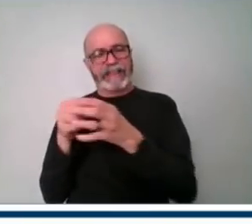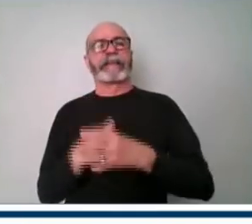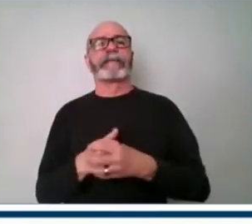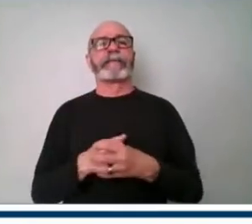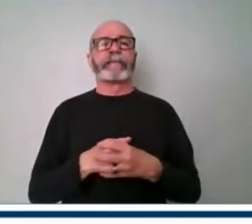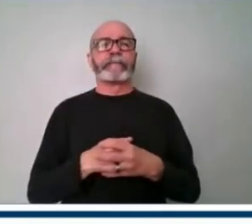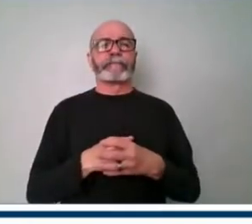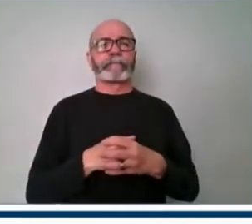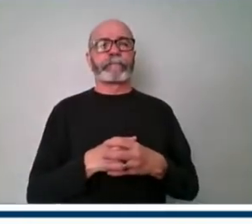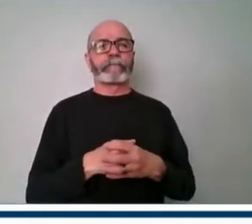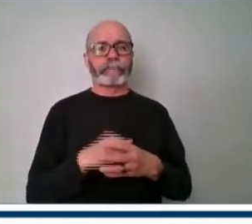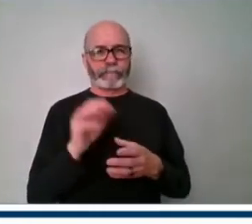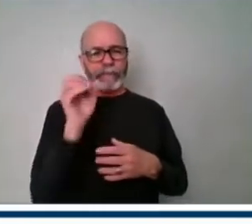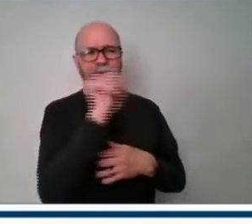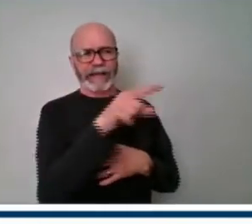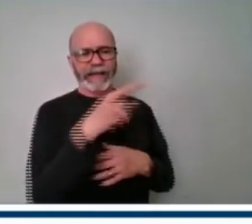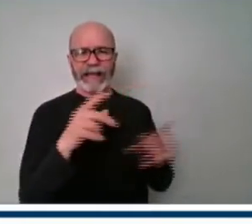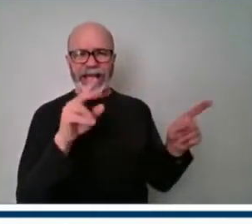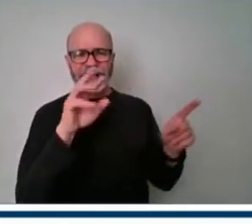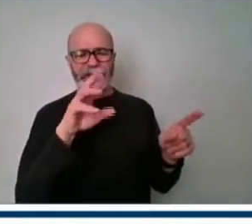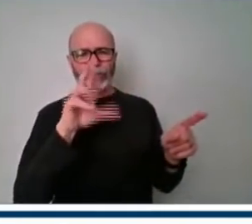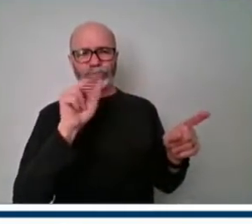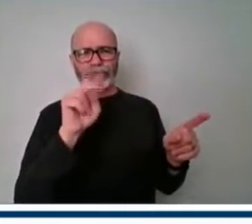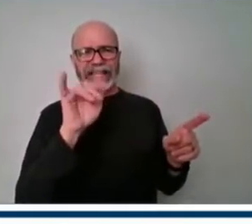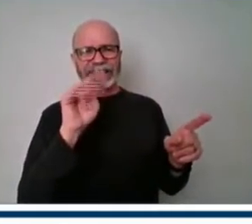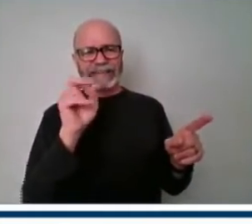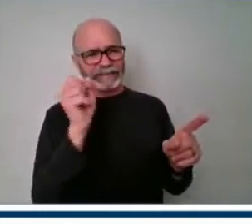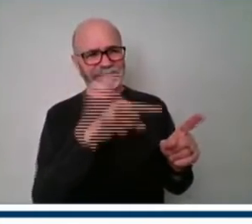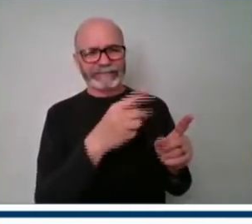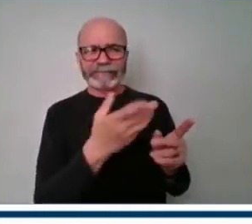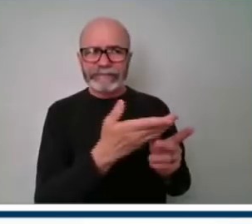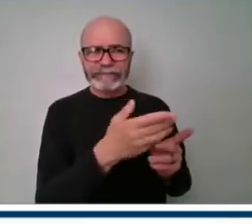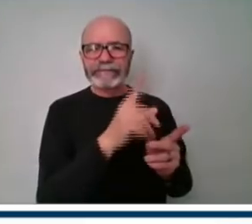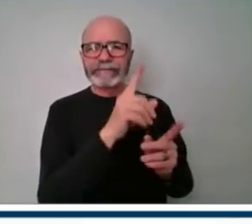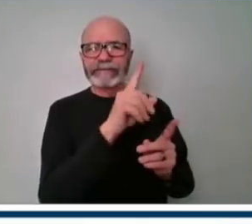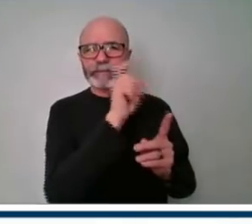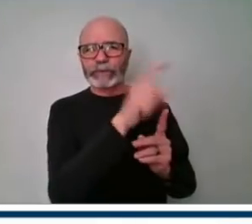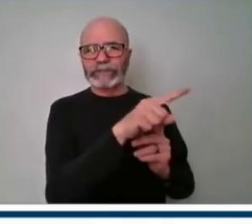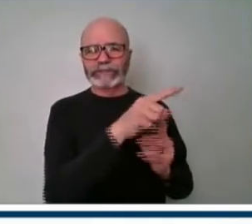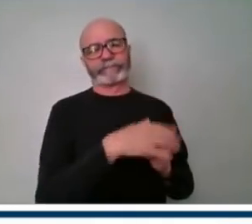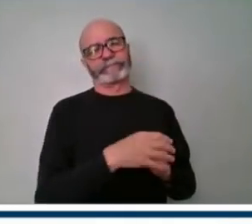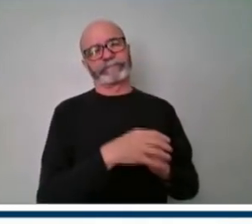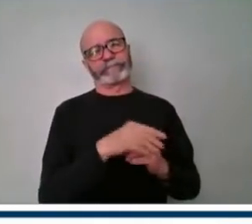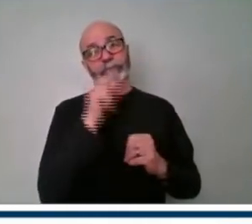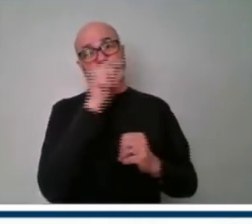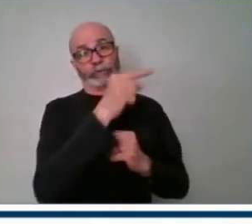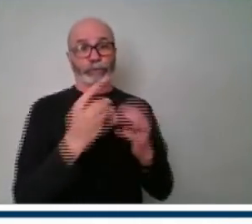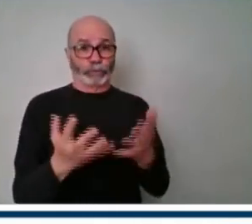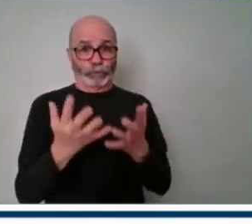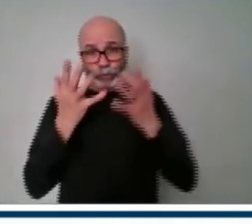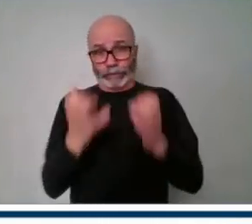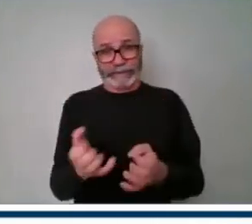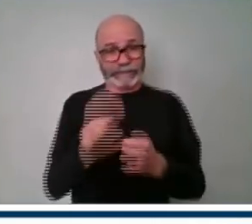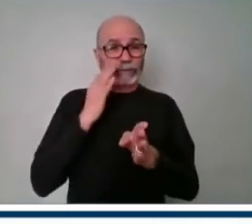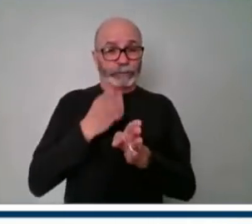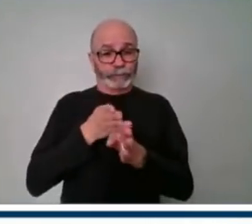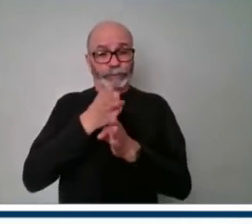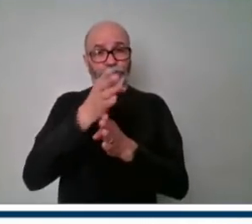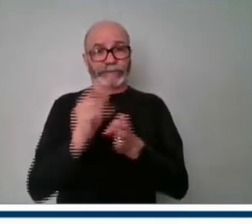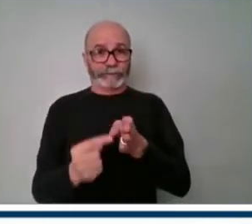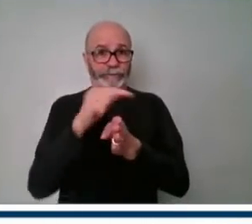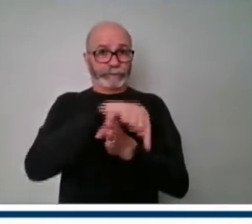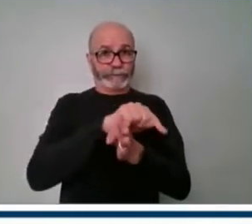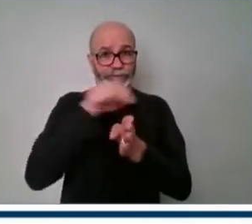again, it's kind of going off of Tim Bousquet's question, but why open up the border to New Brunswickers coming into Nova